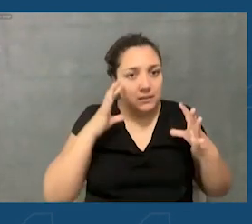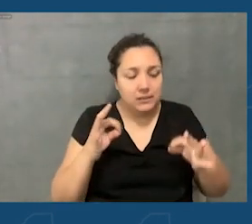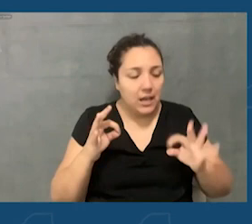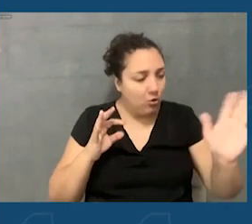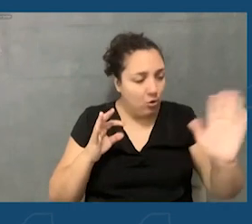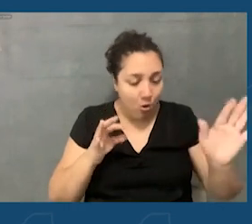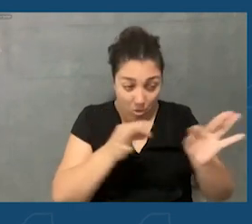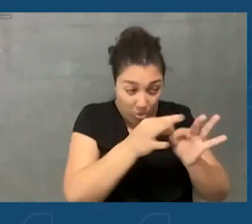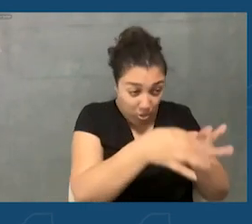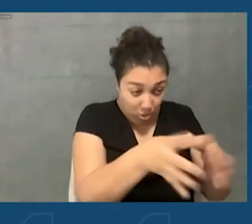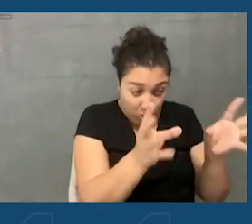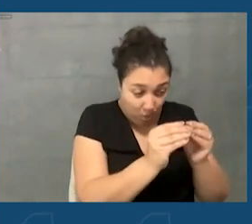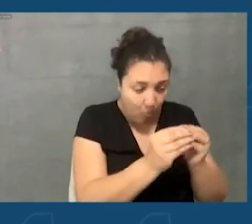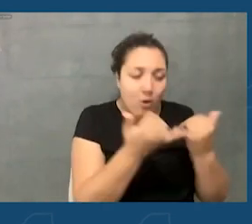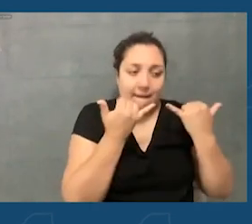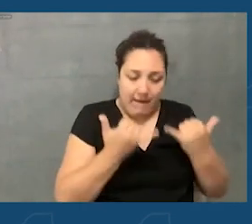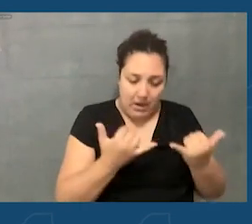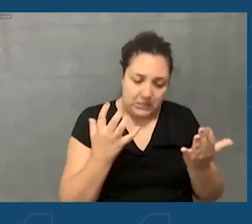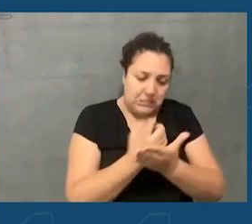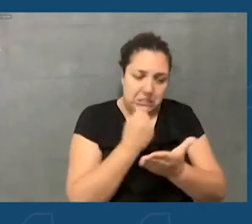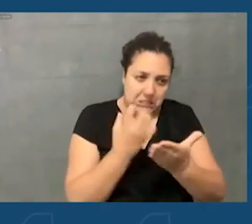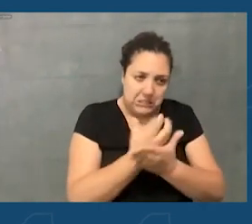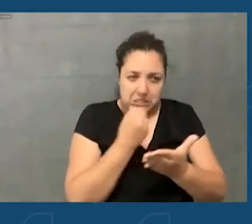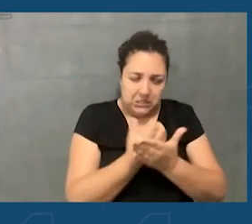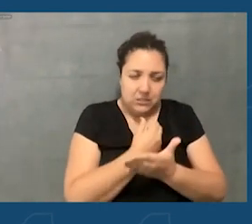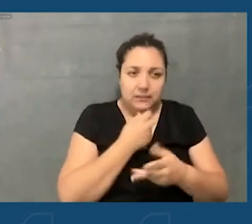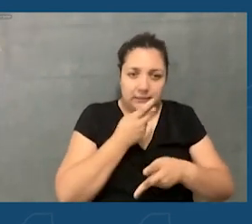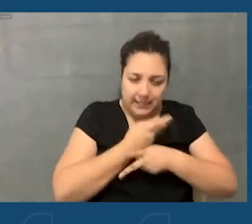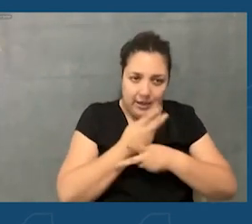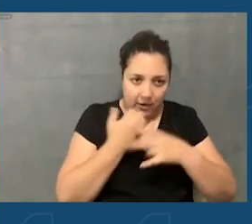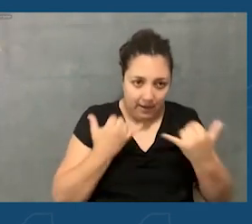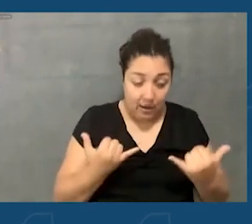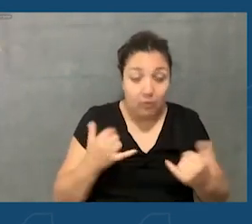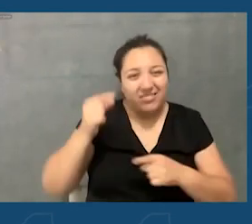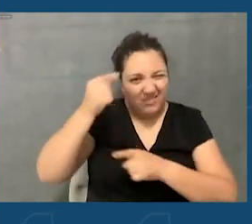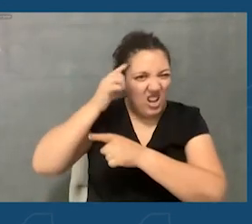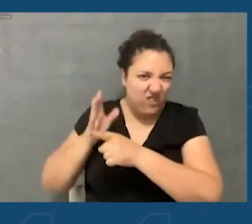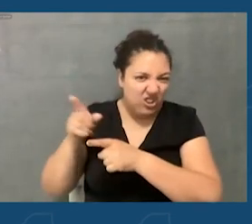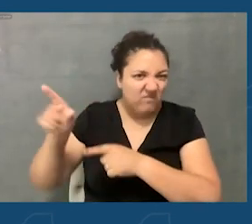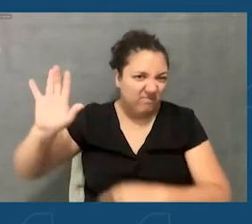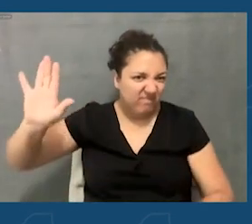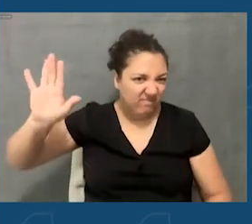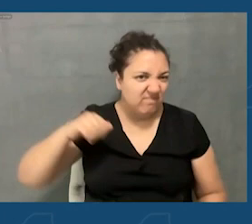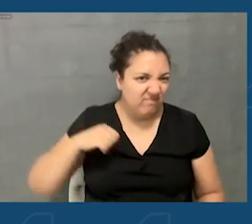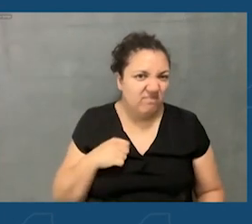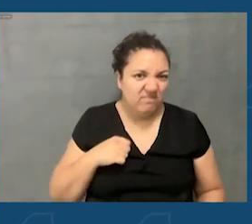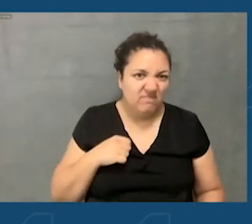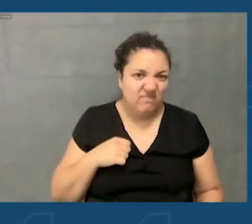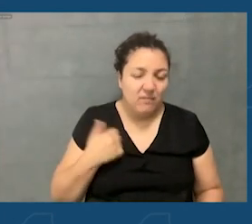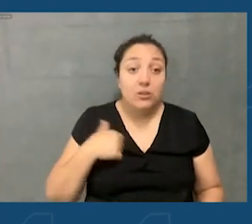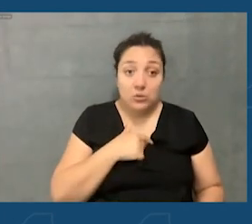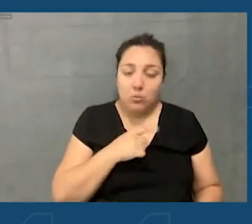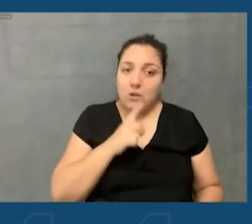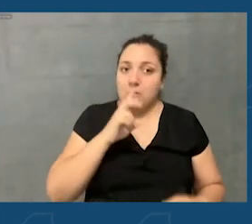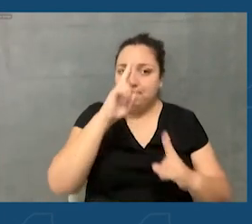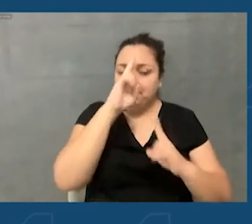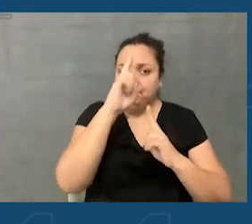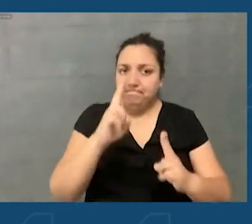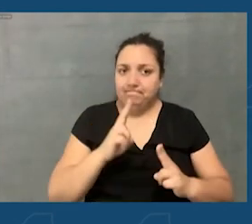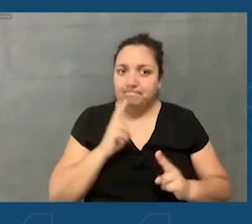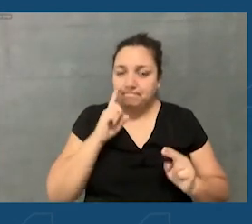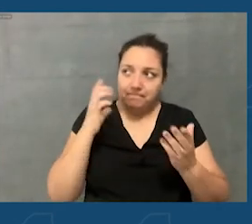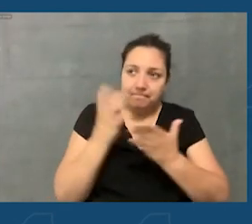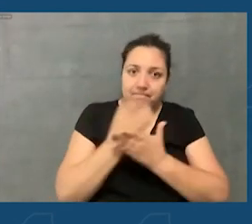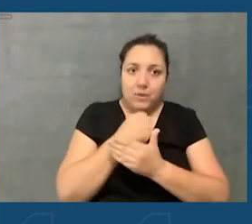Hochul is clearly that kind of a leader, and that's the example that we have here today. And we are honored at Amtrak to work with her,